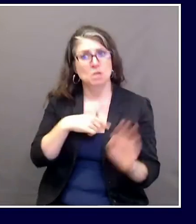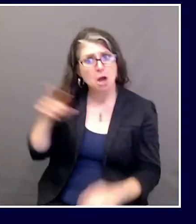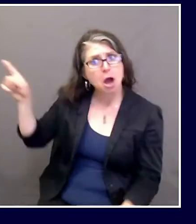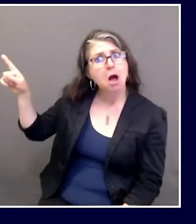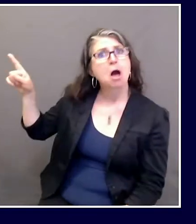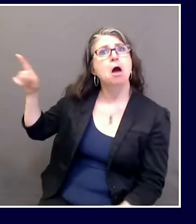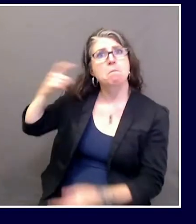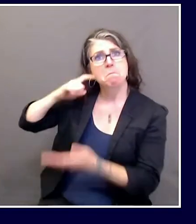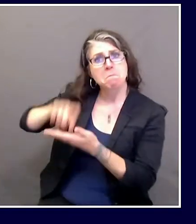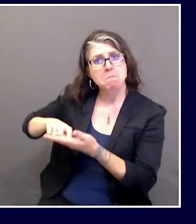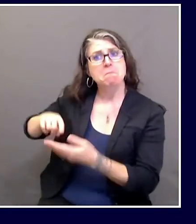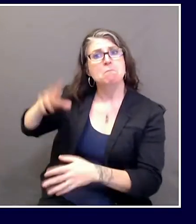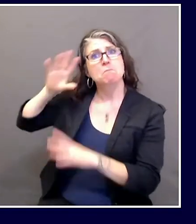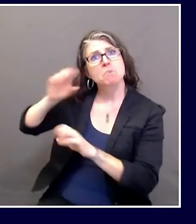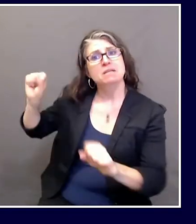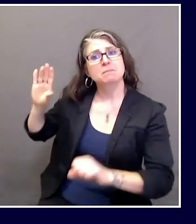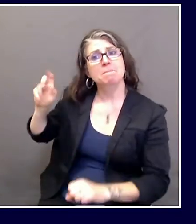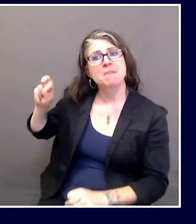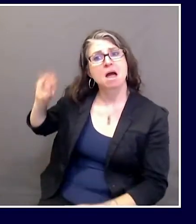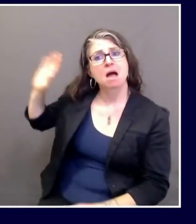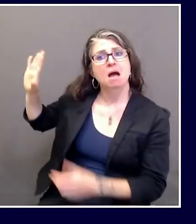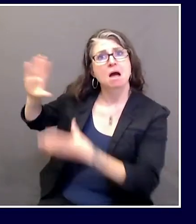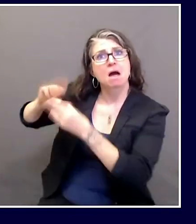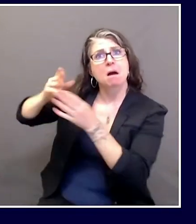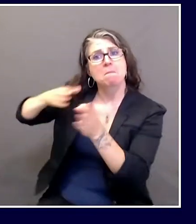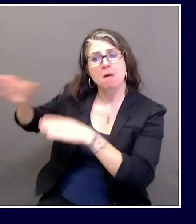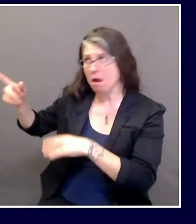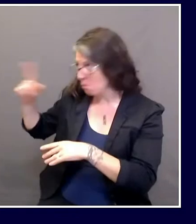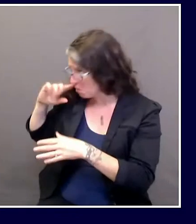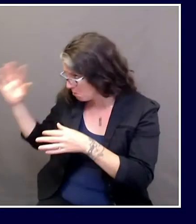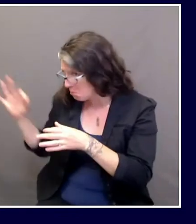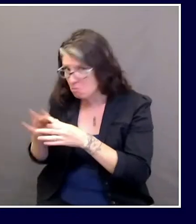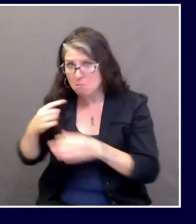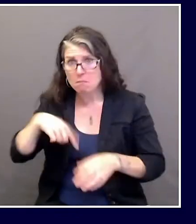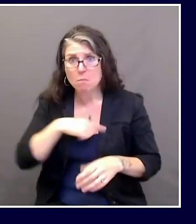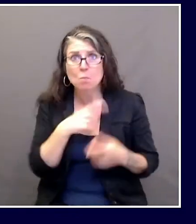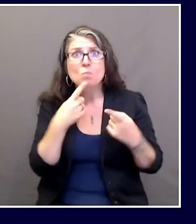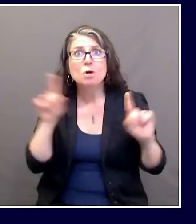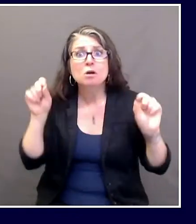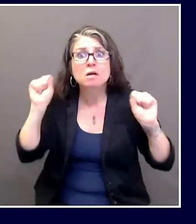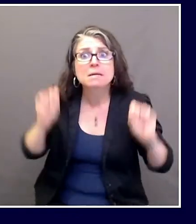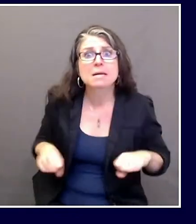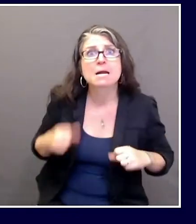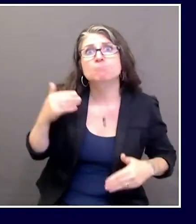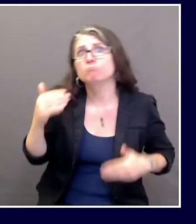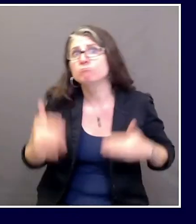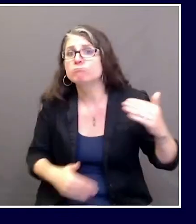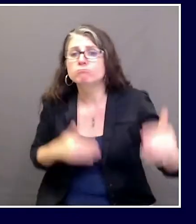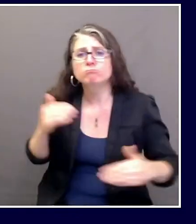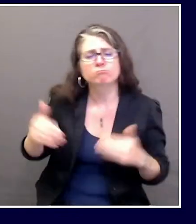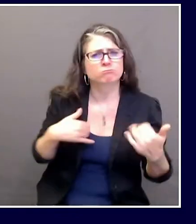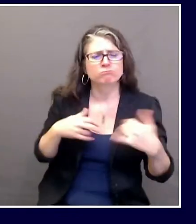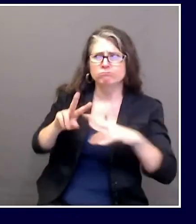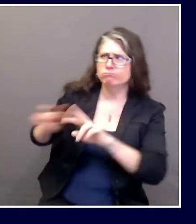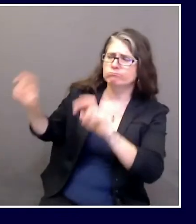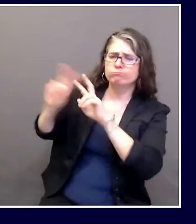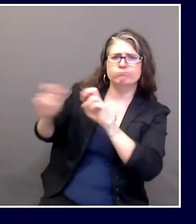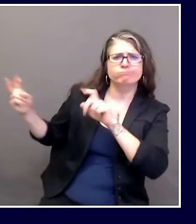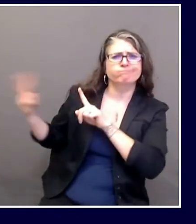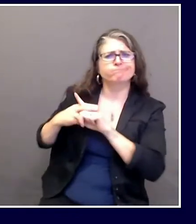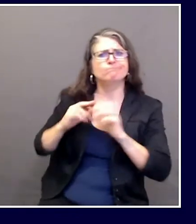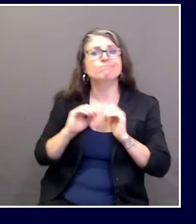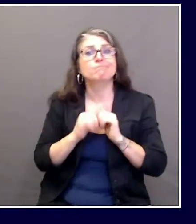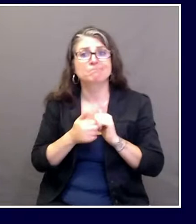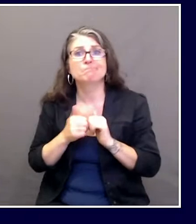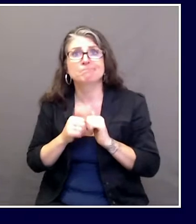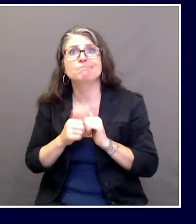what would work on. And again, when there's an opportunity to get even one more person vaccinated, that could be one